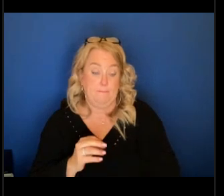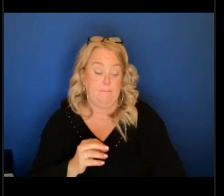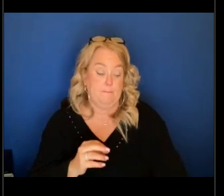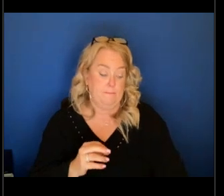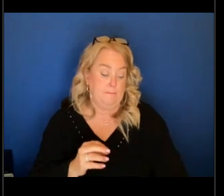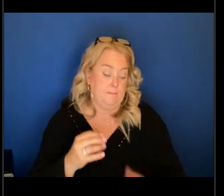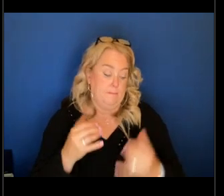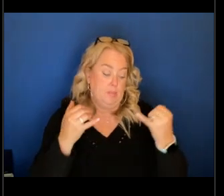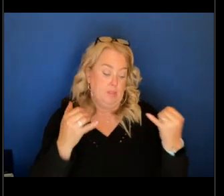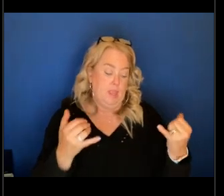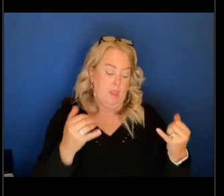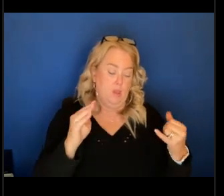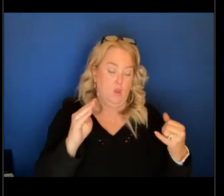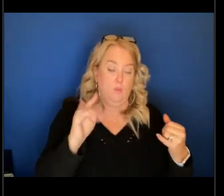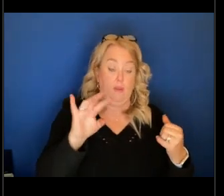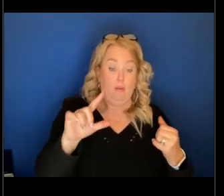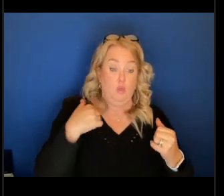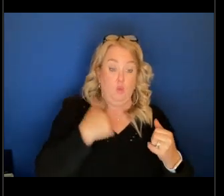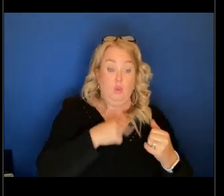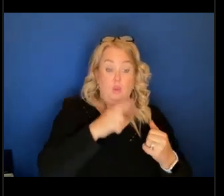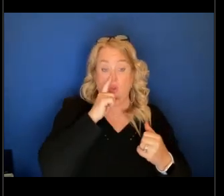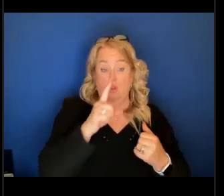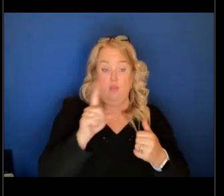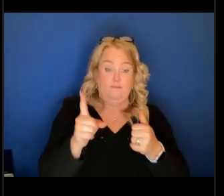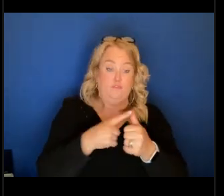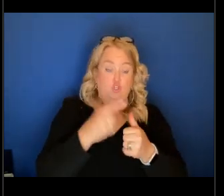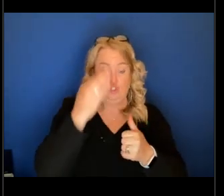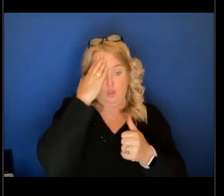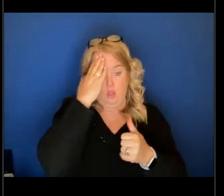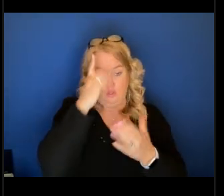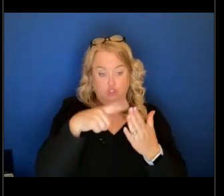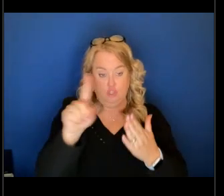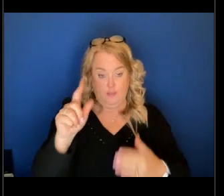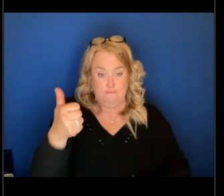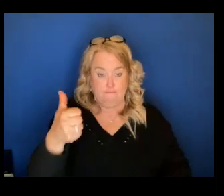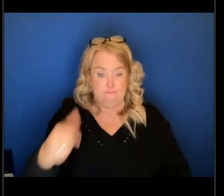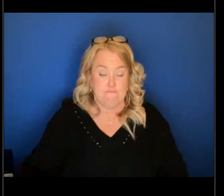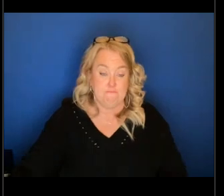And now, Michael, we have reached our first knowledge check. I'm going to send it to you.